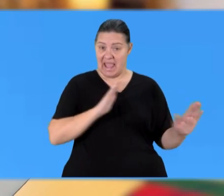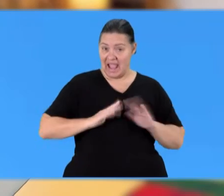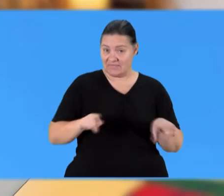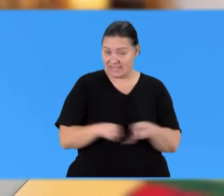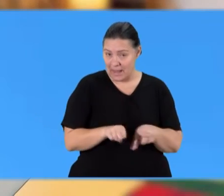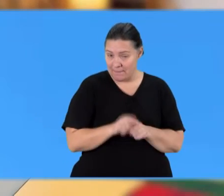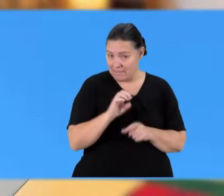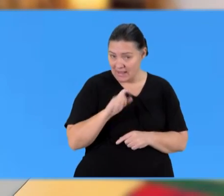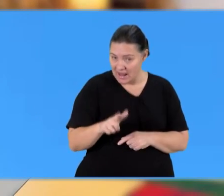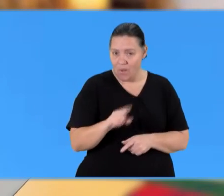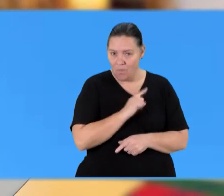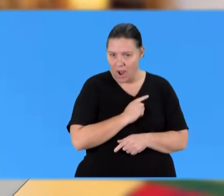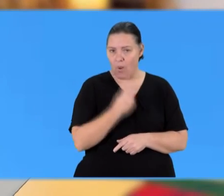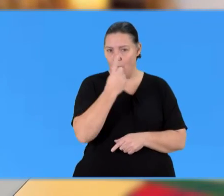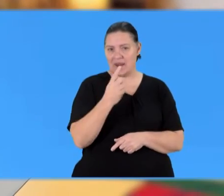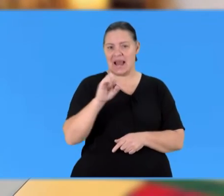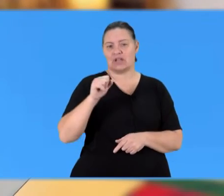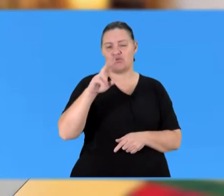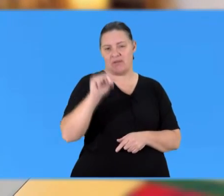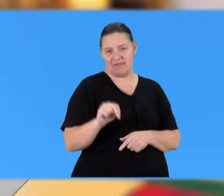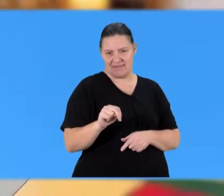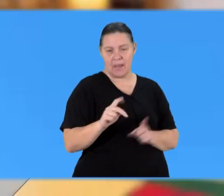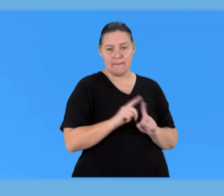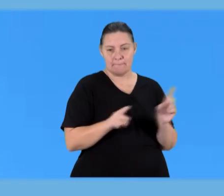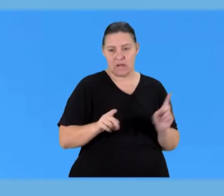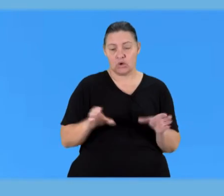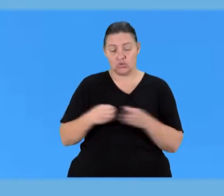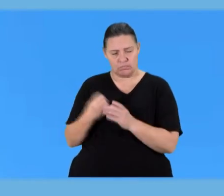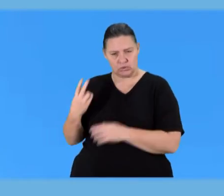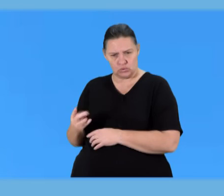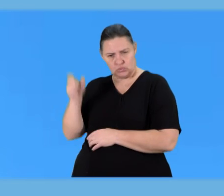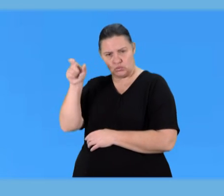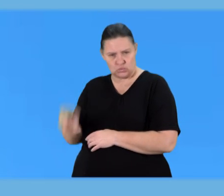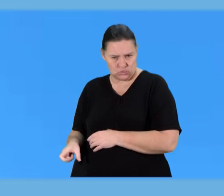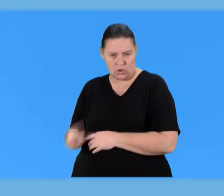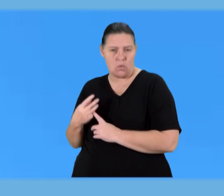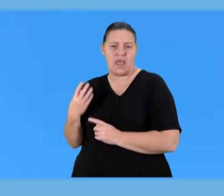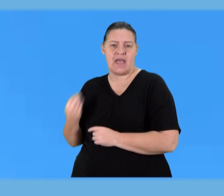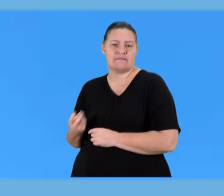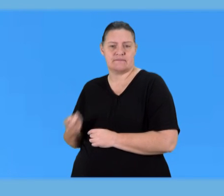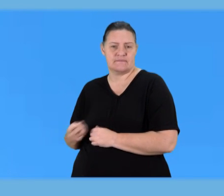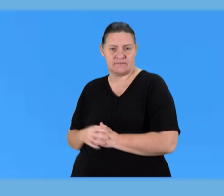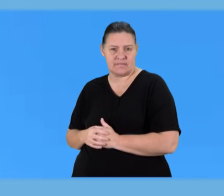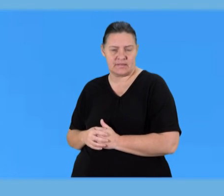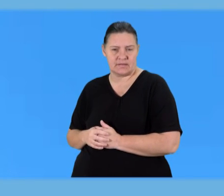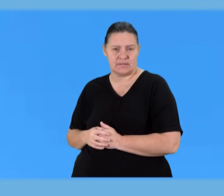behaves like a metal because it only has one electron. Now the elements in group 2, these are what we have